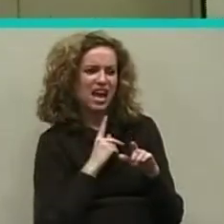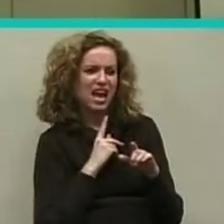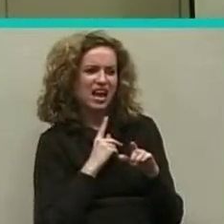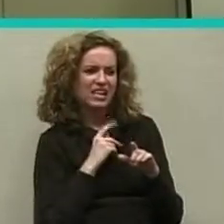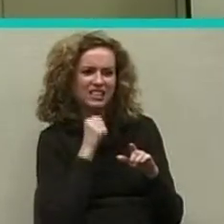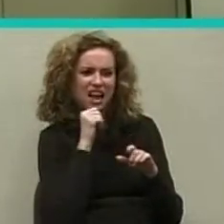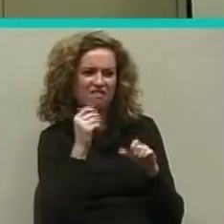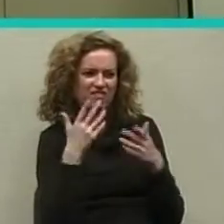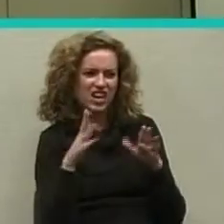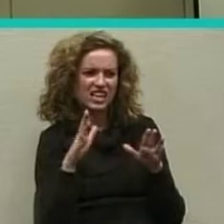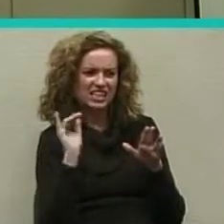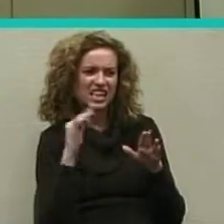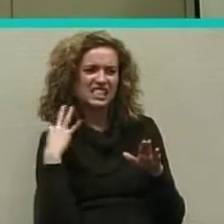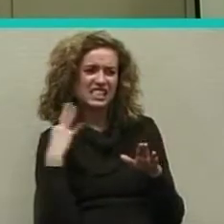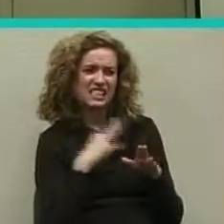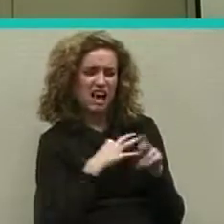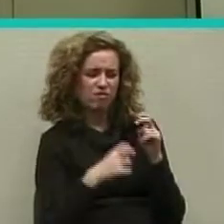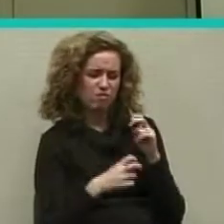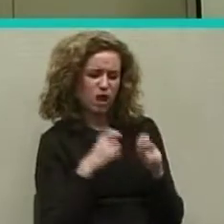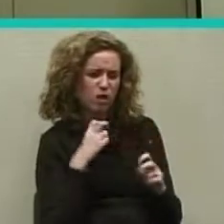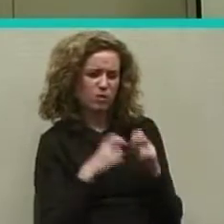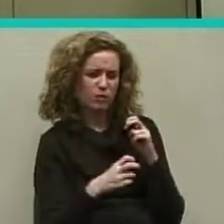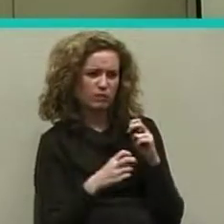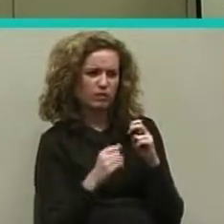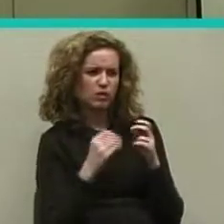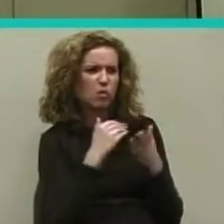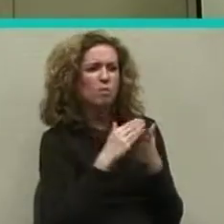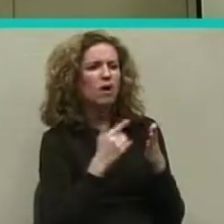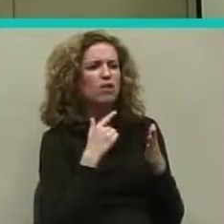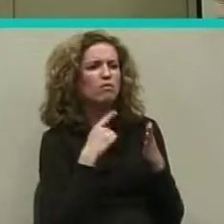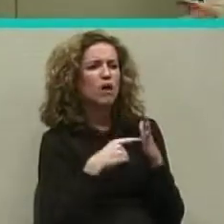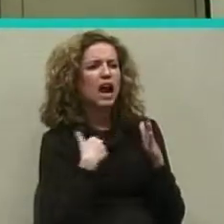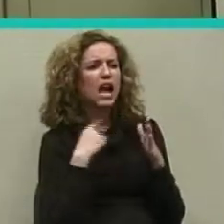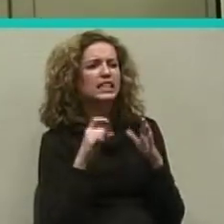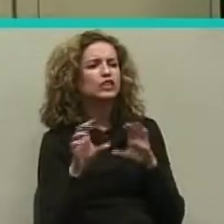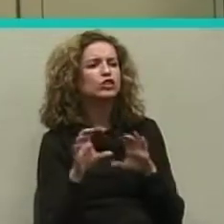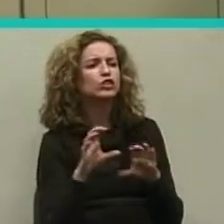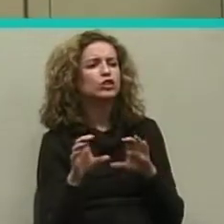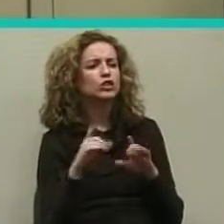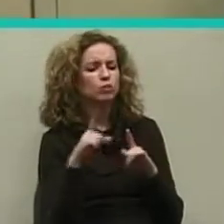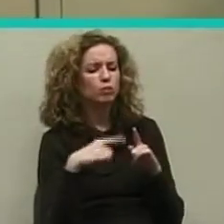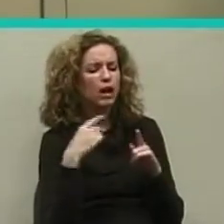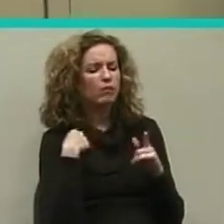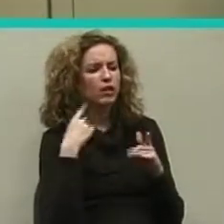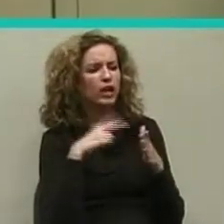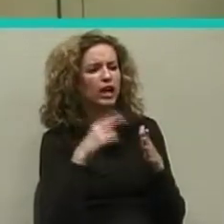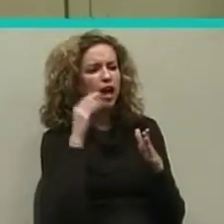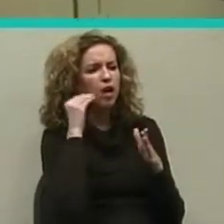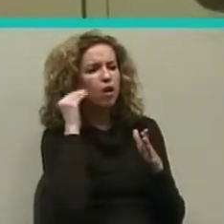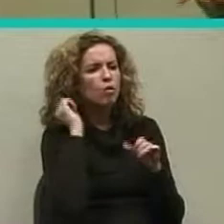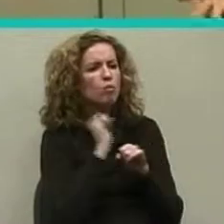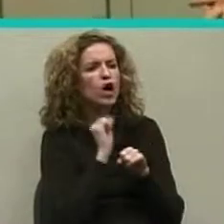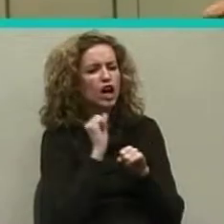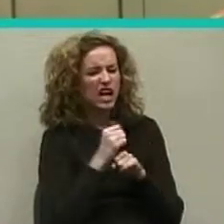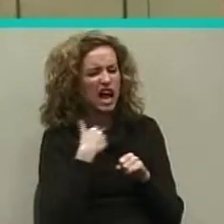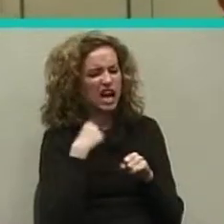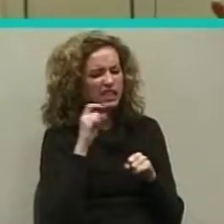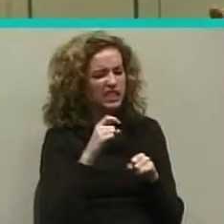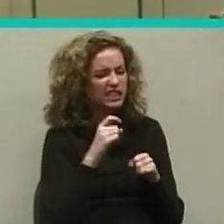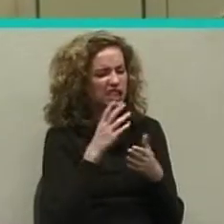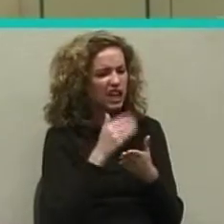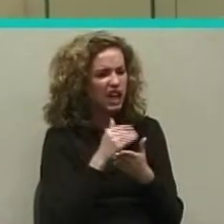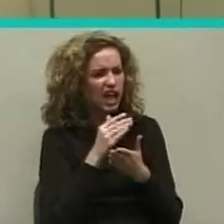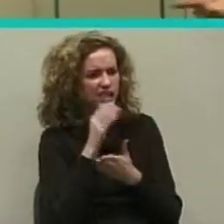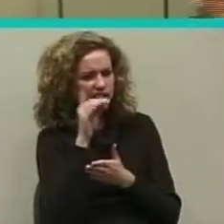problem. Now, part of what I've got to do if I'm looking at homework is I've got to ask, one of the questions, data I got to collect is this valid